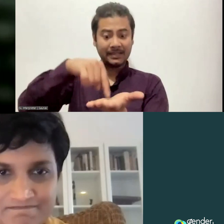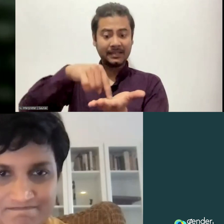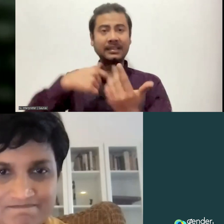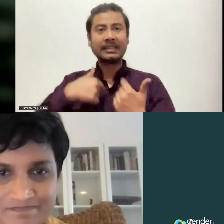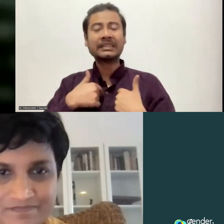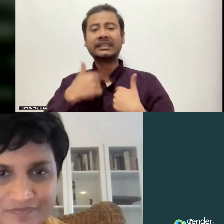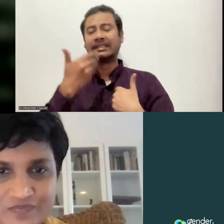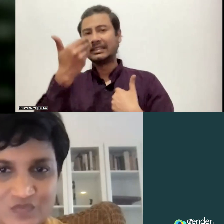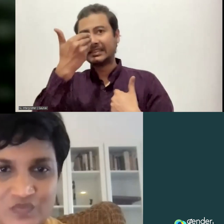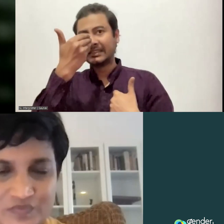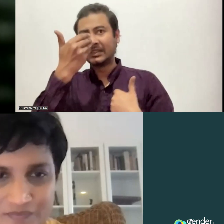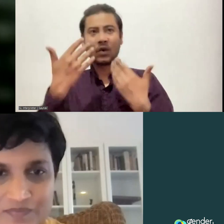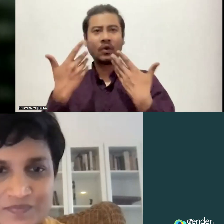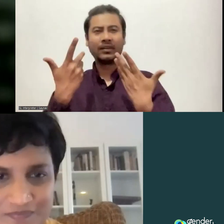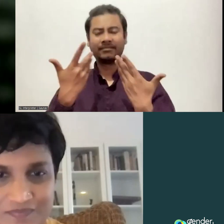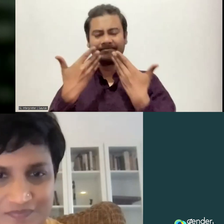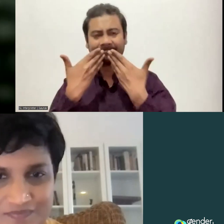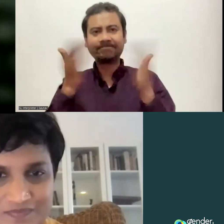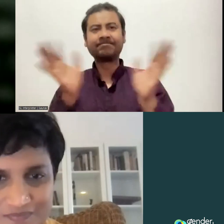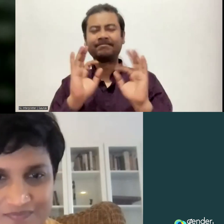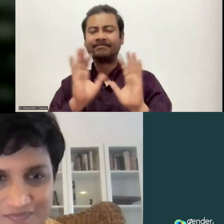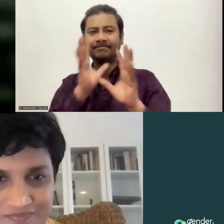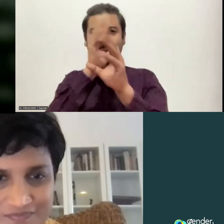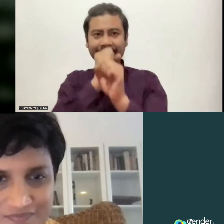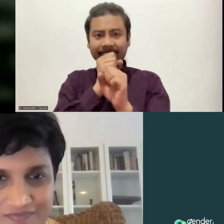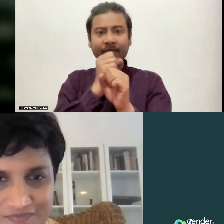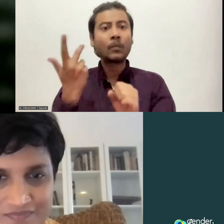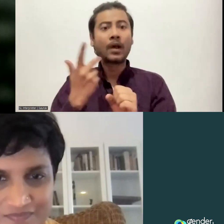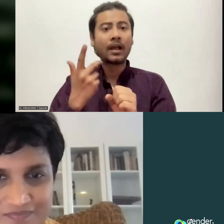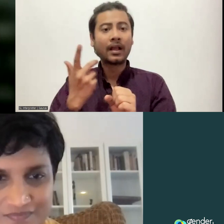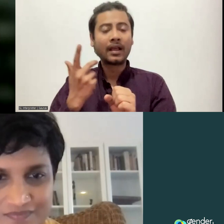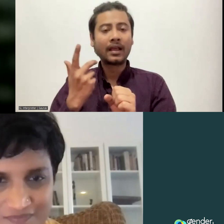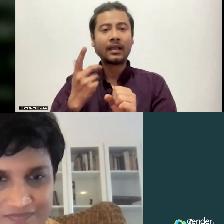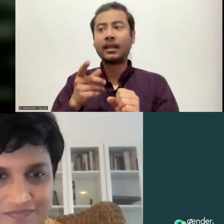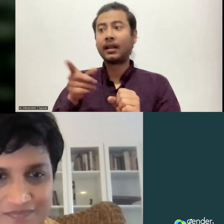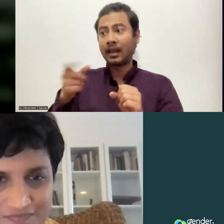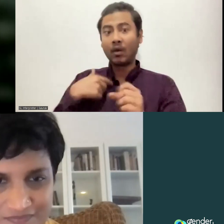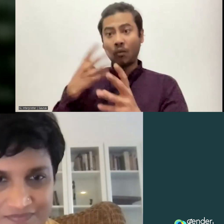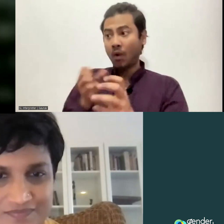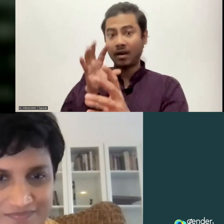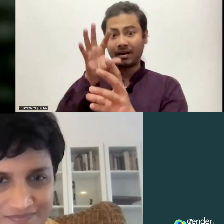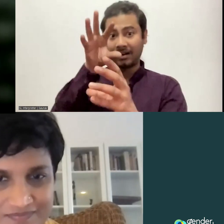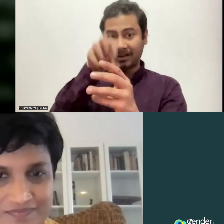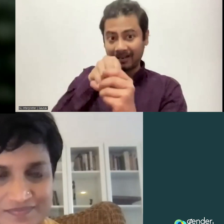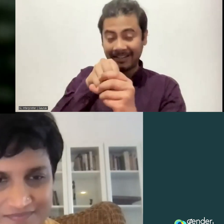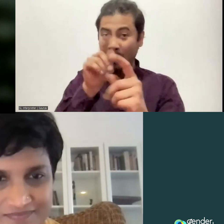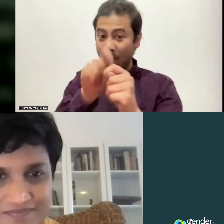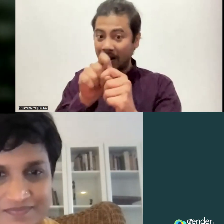the journey. It's a co-traveler, right? You're actually journeying with the spaces that you walk into as well,